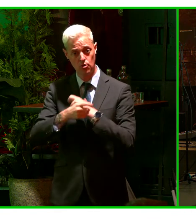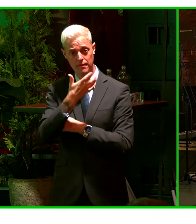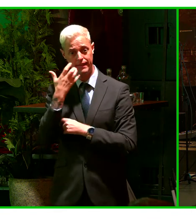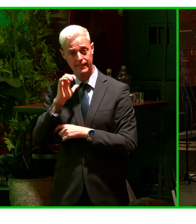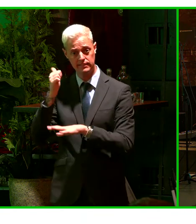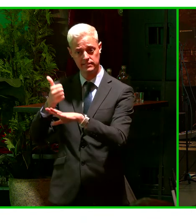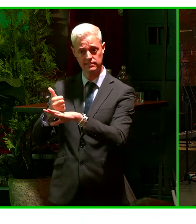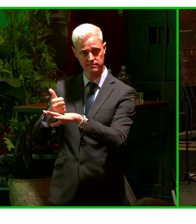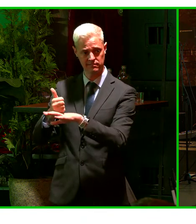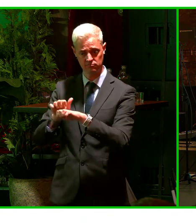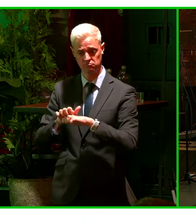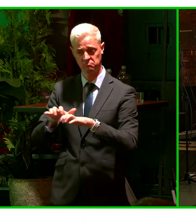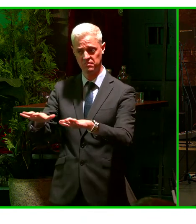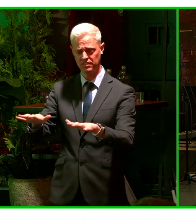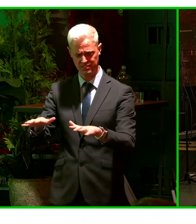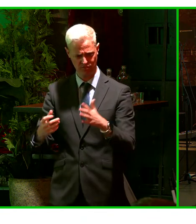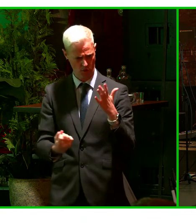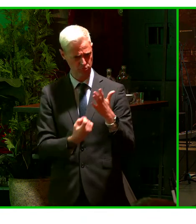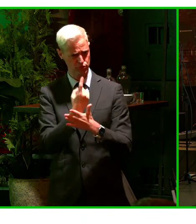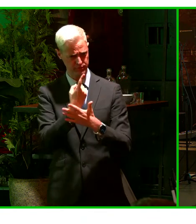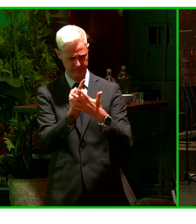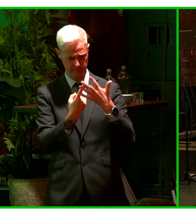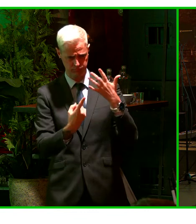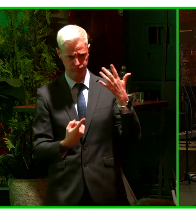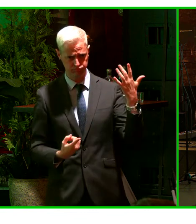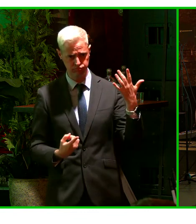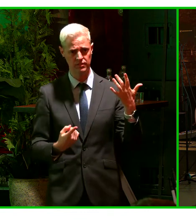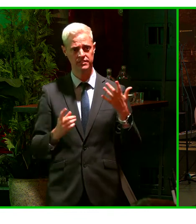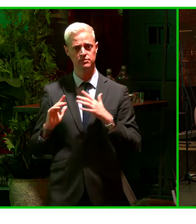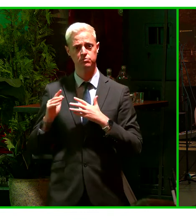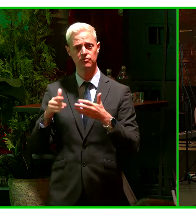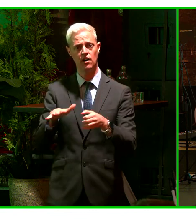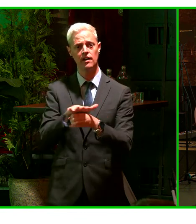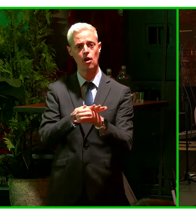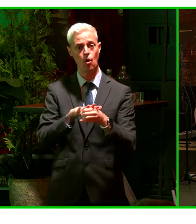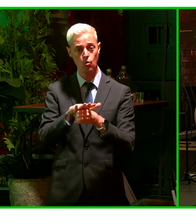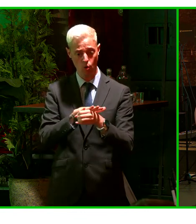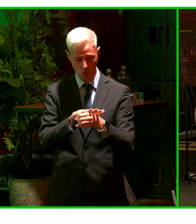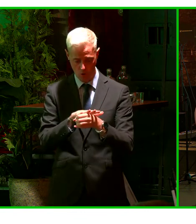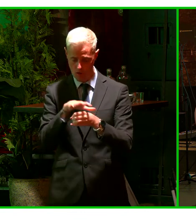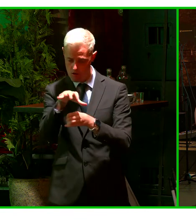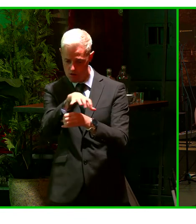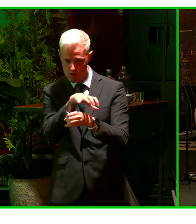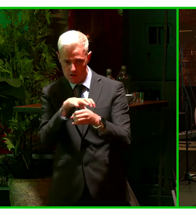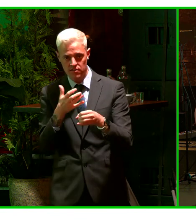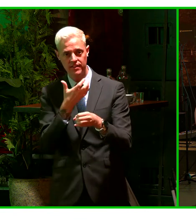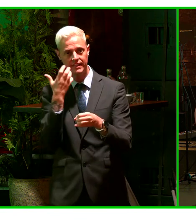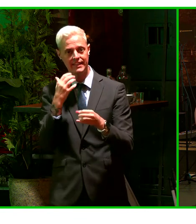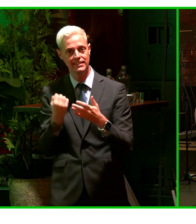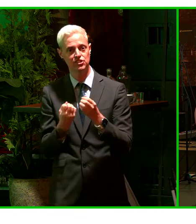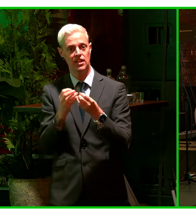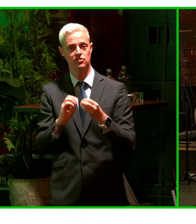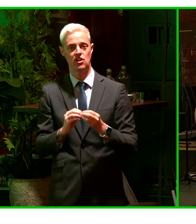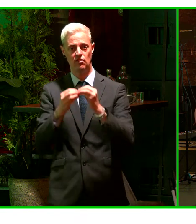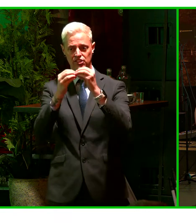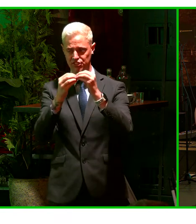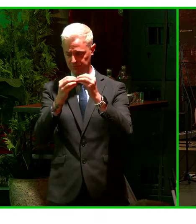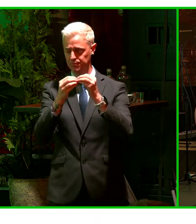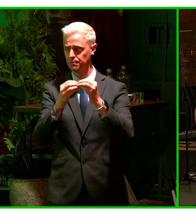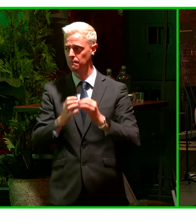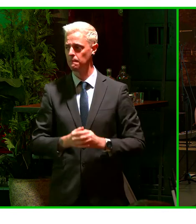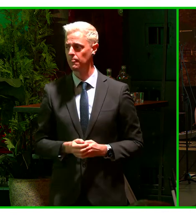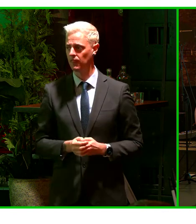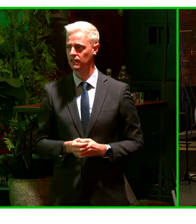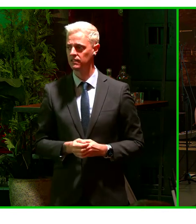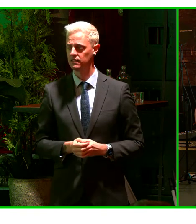are significant opportunities to provide locally specific heat generation and to provide a